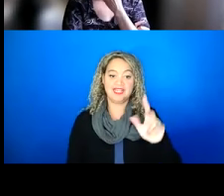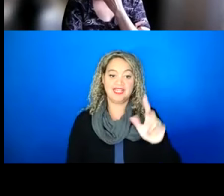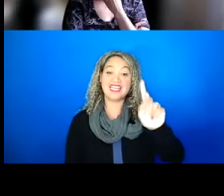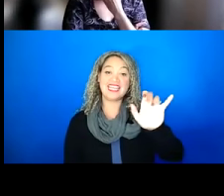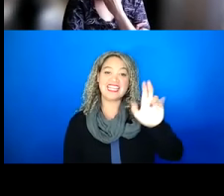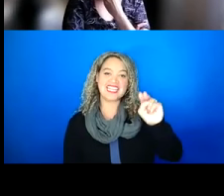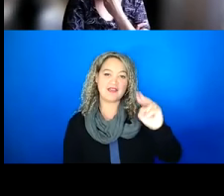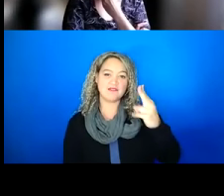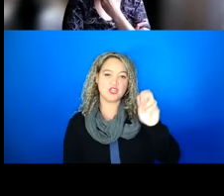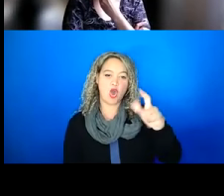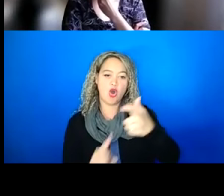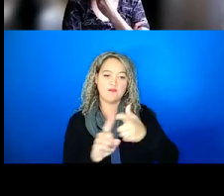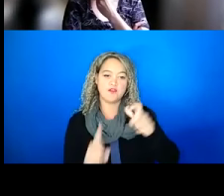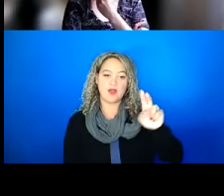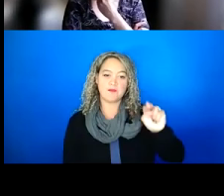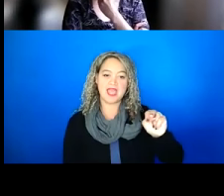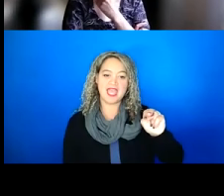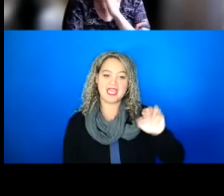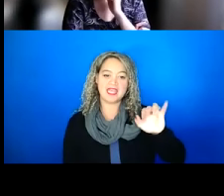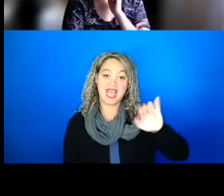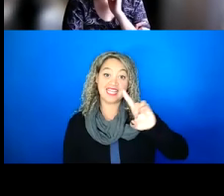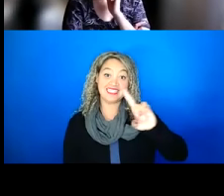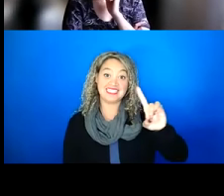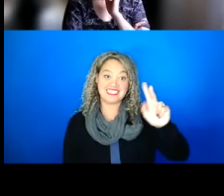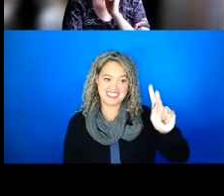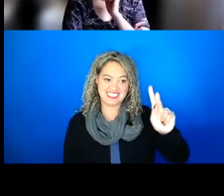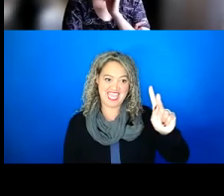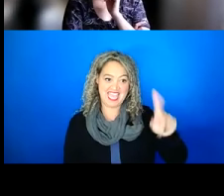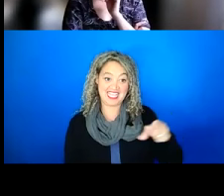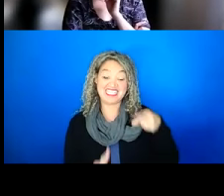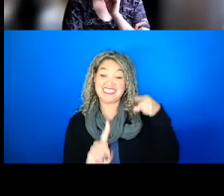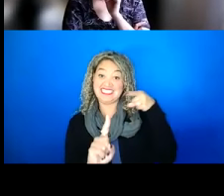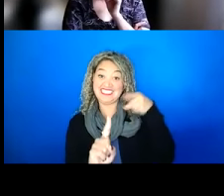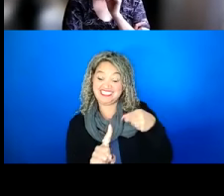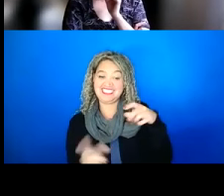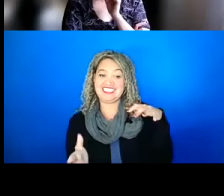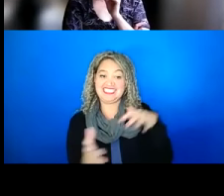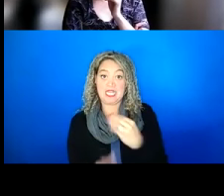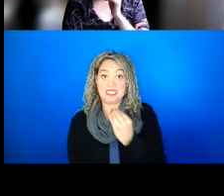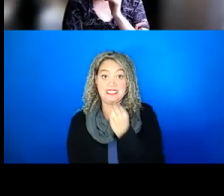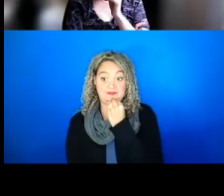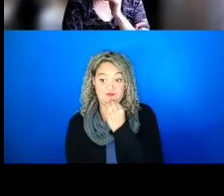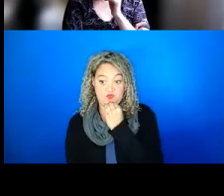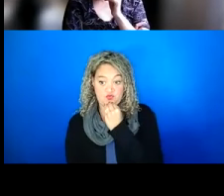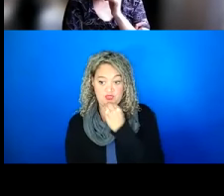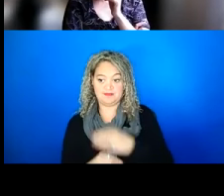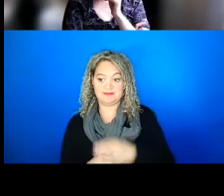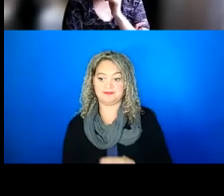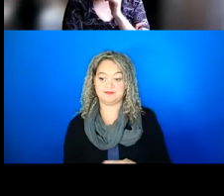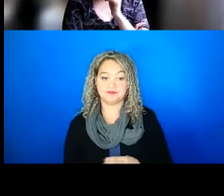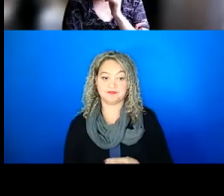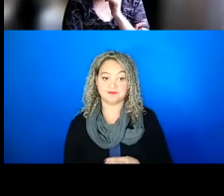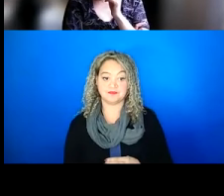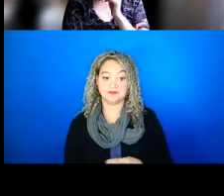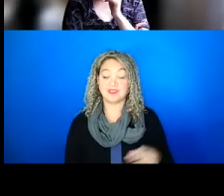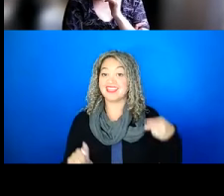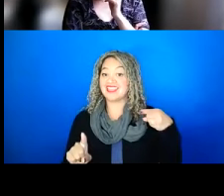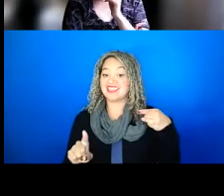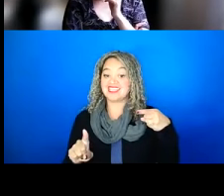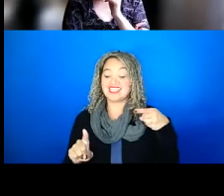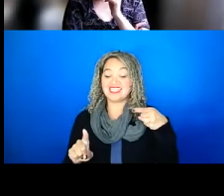NIDDK at the NIH, who does studies of food, and he has a ward where we could